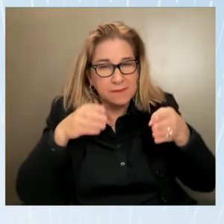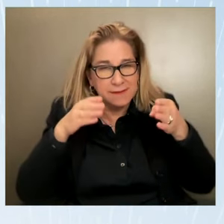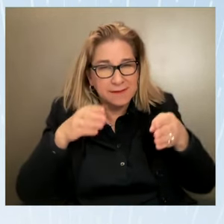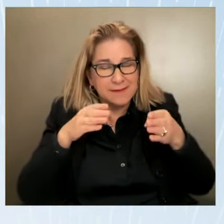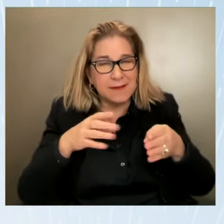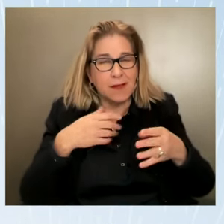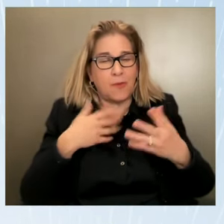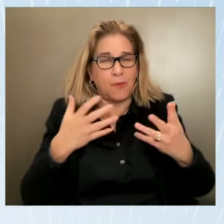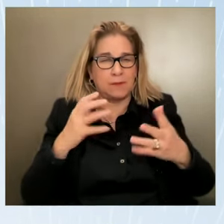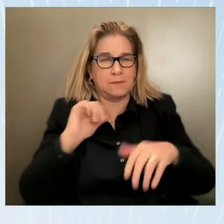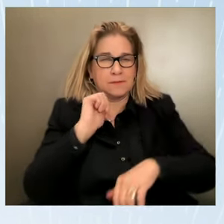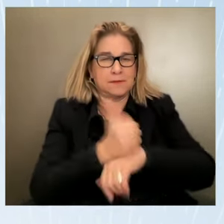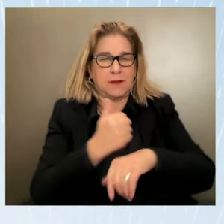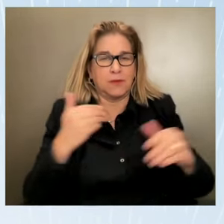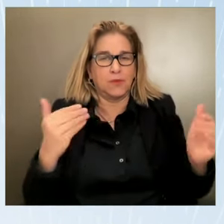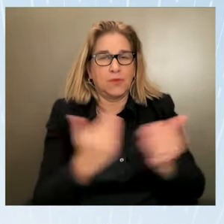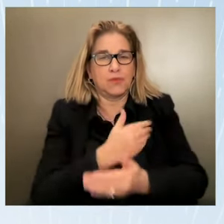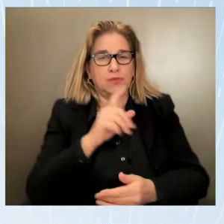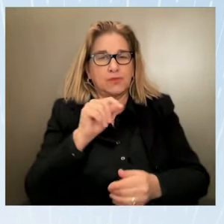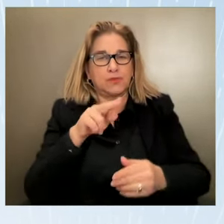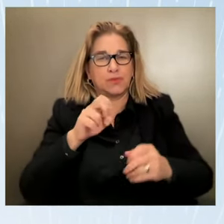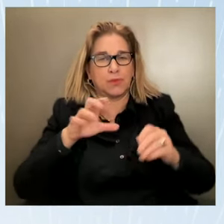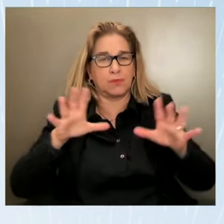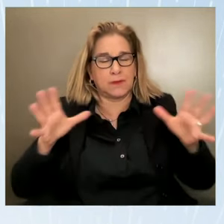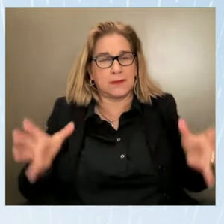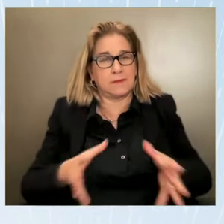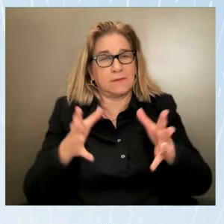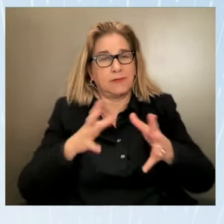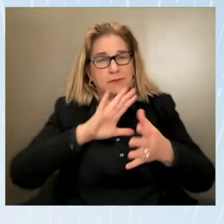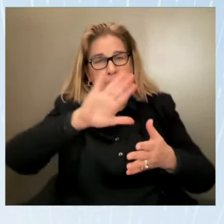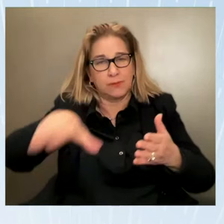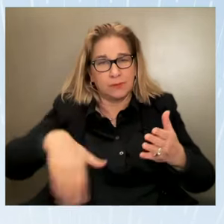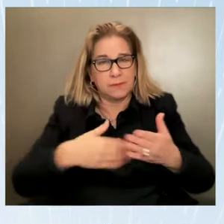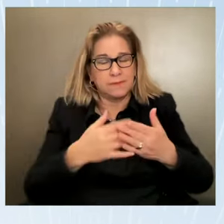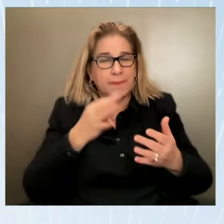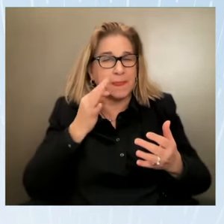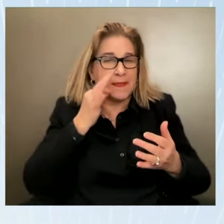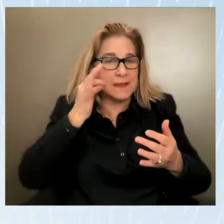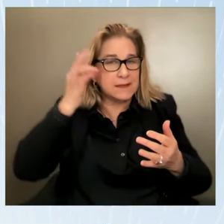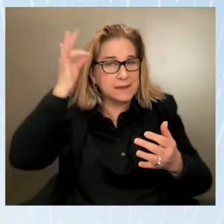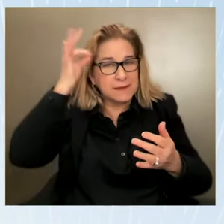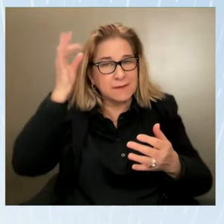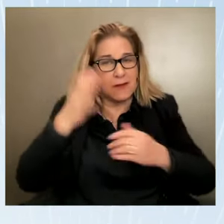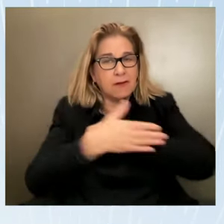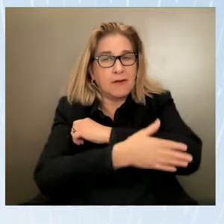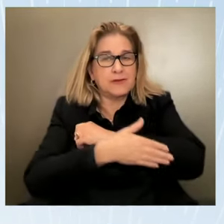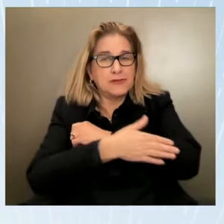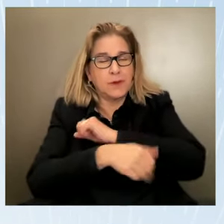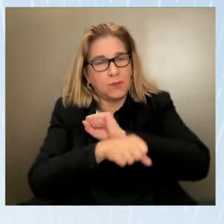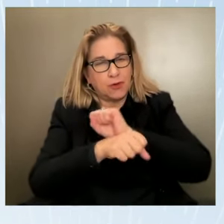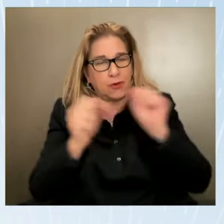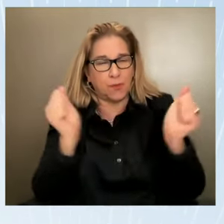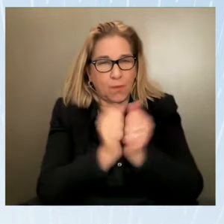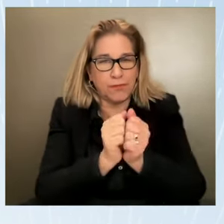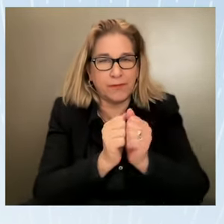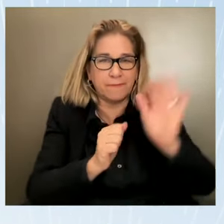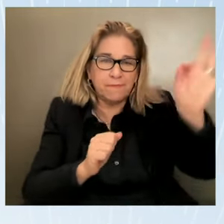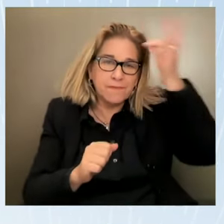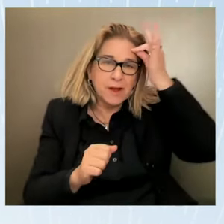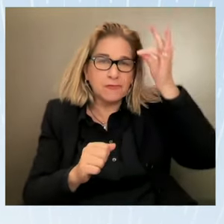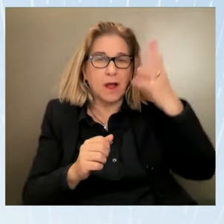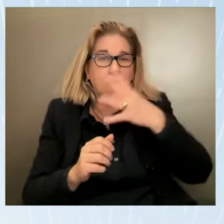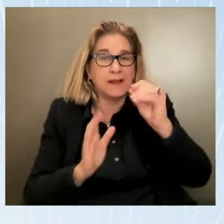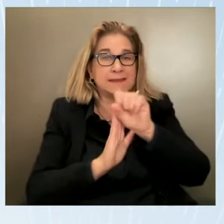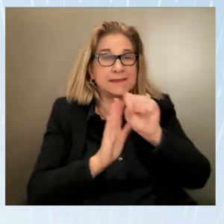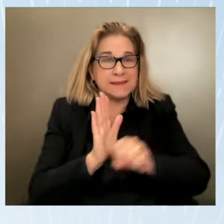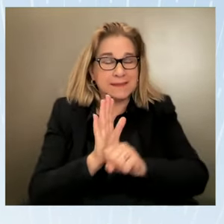Country to work with federal and state and local partners to address